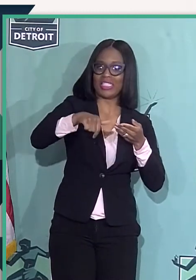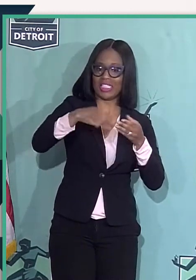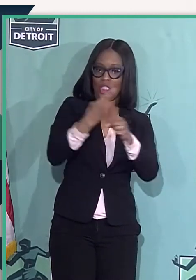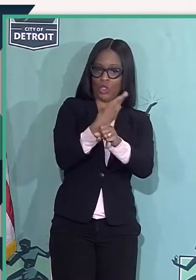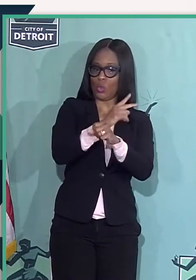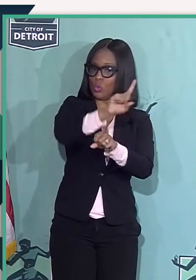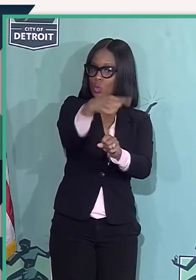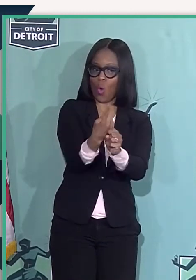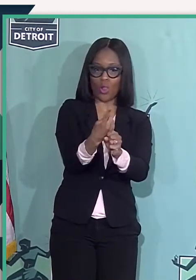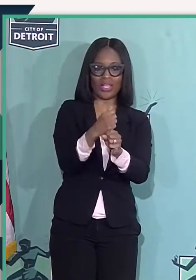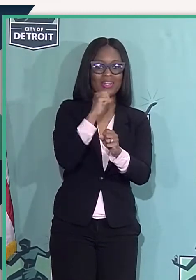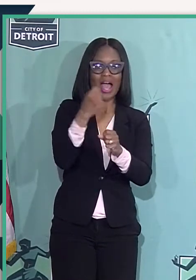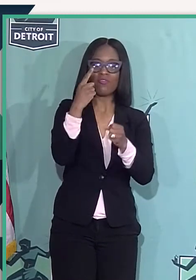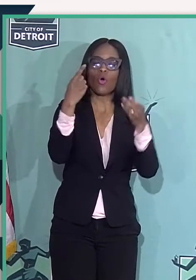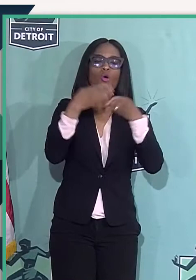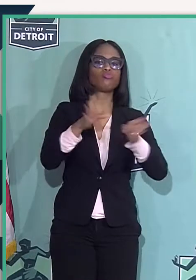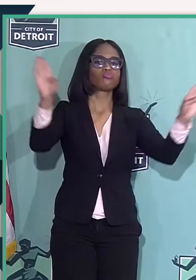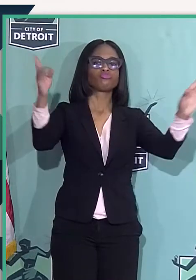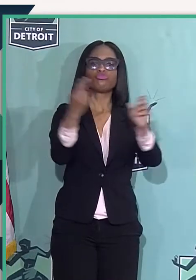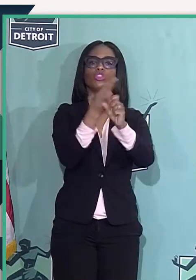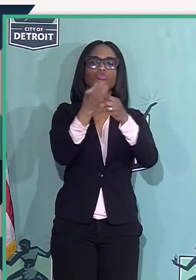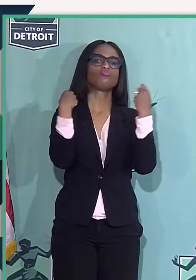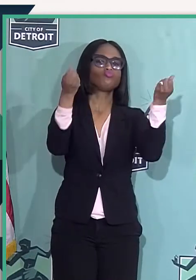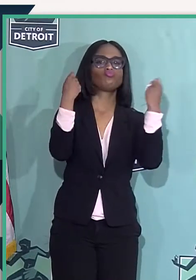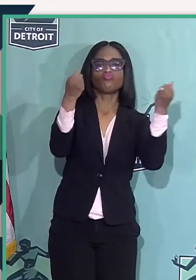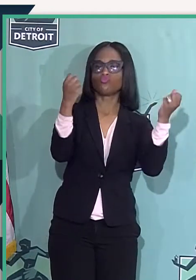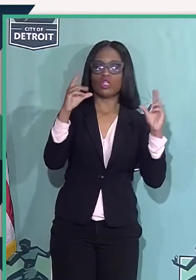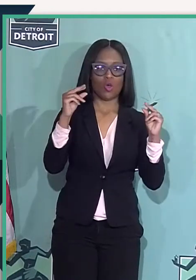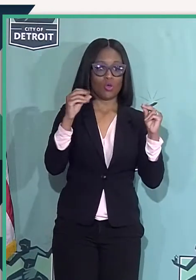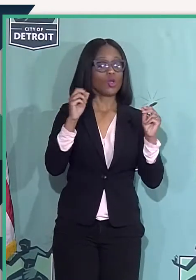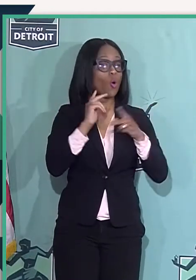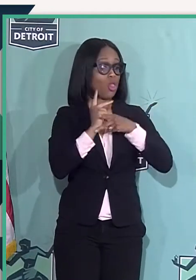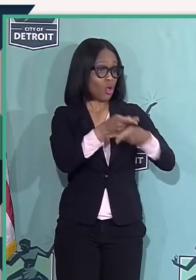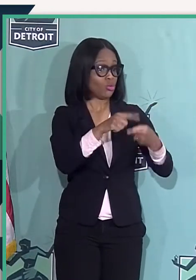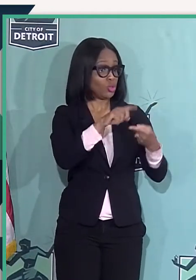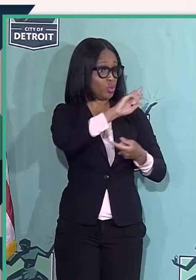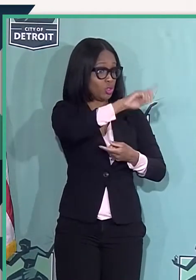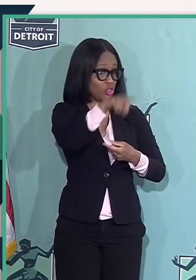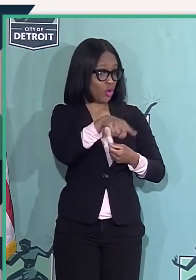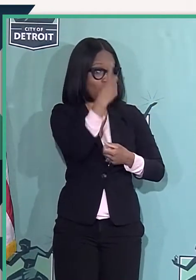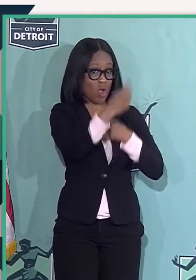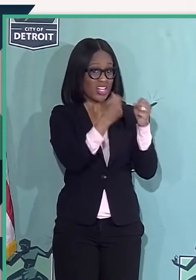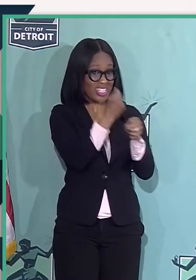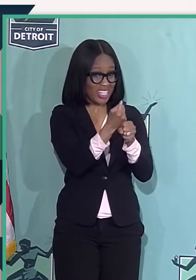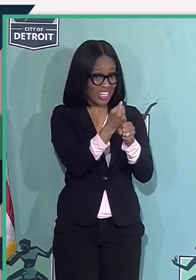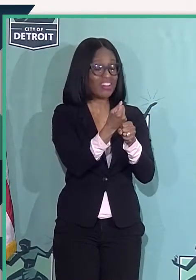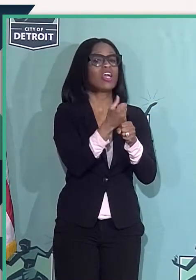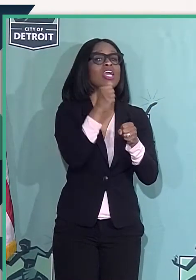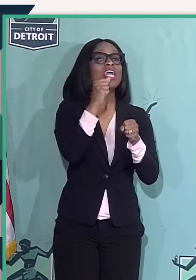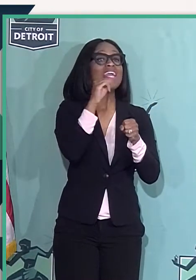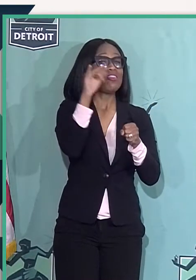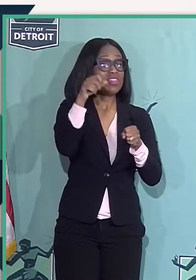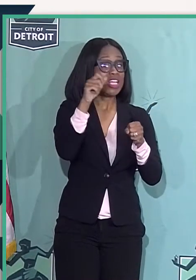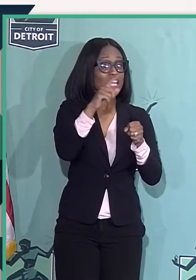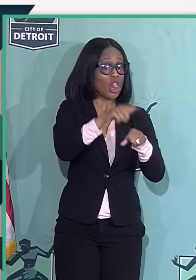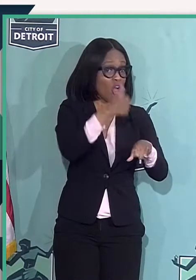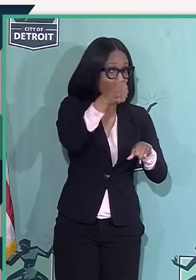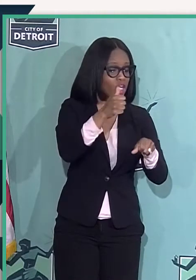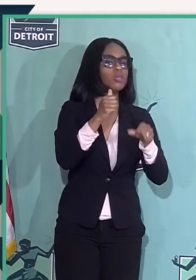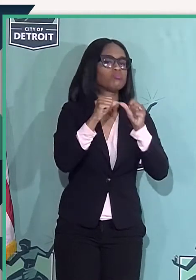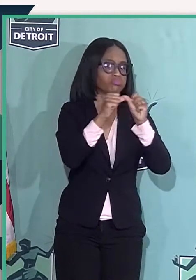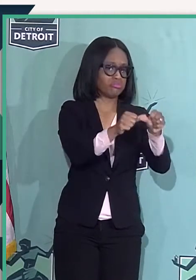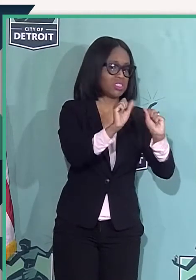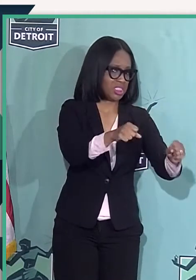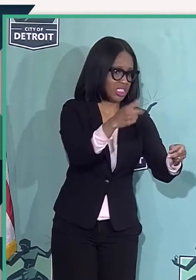use. So they're on loan for a year longer if the city needs them. We're here to help. But